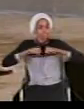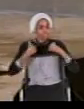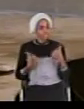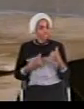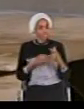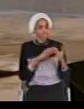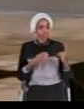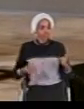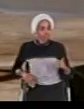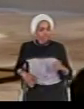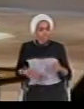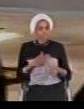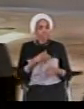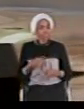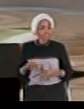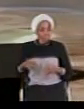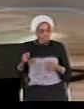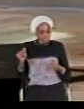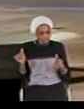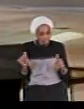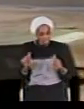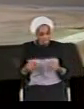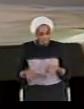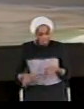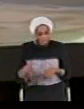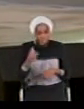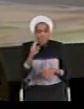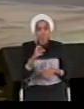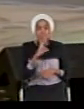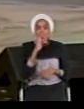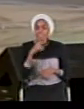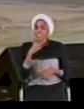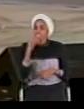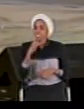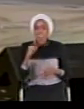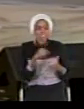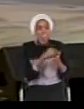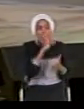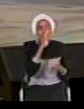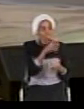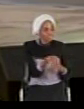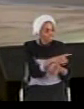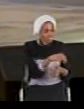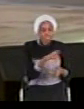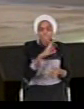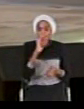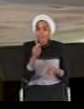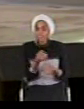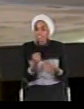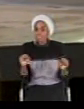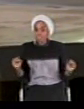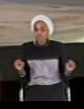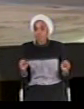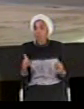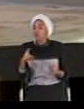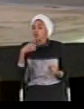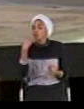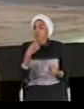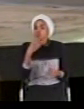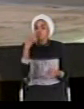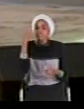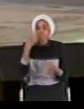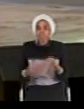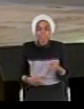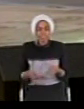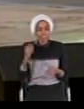disregard Christ, and yet you are saying they are saved? It says, whose end